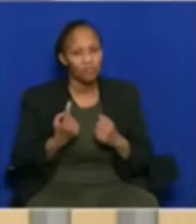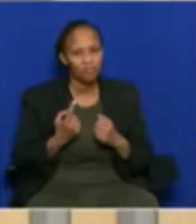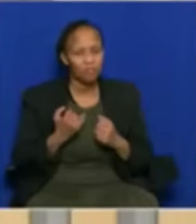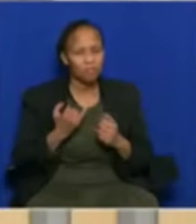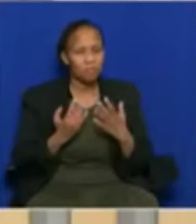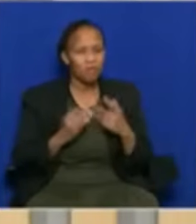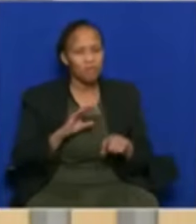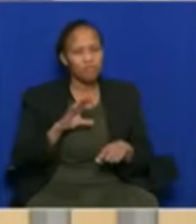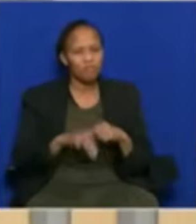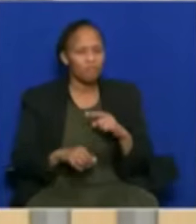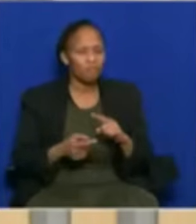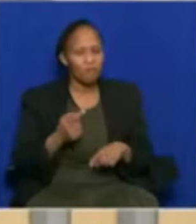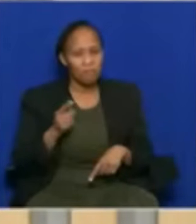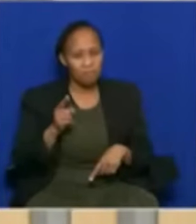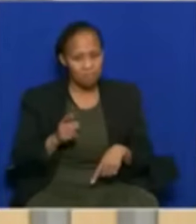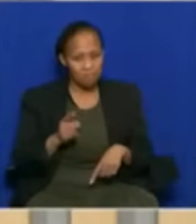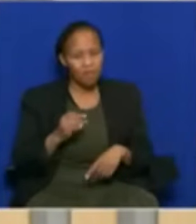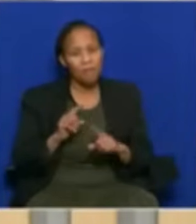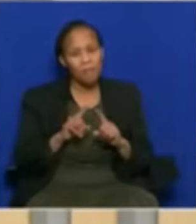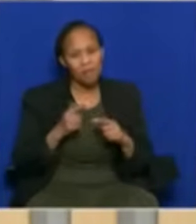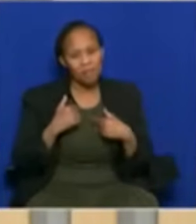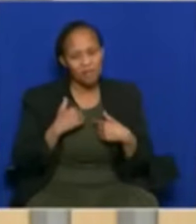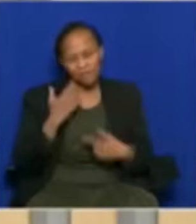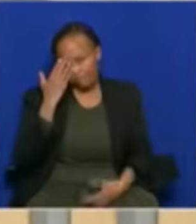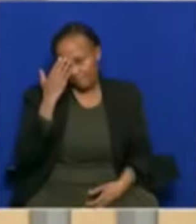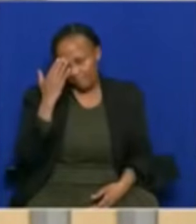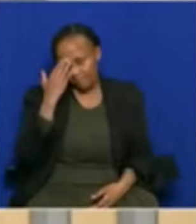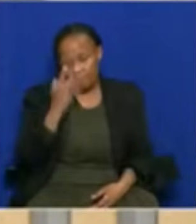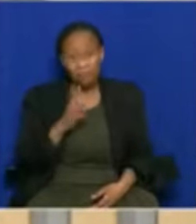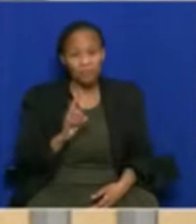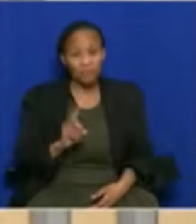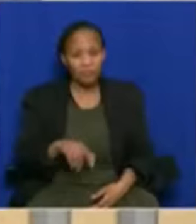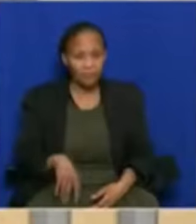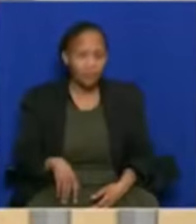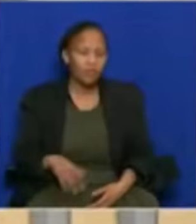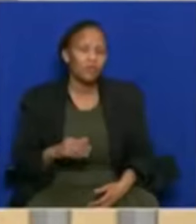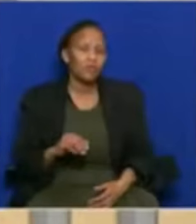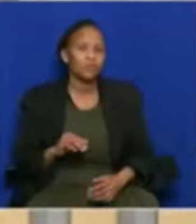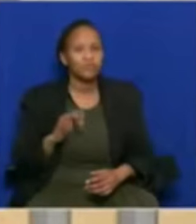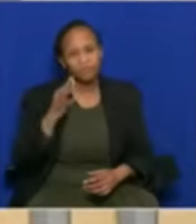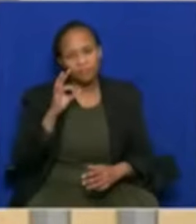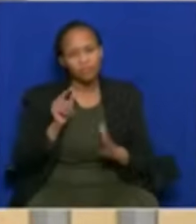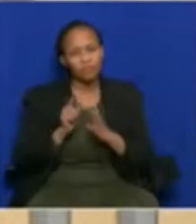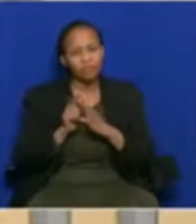But I know that the prosecutor